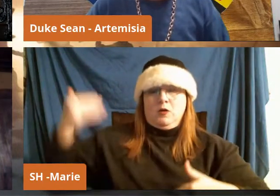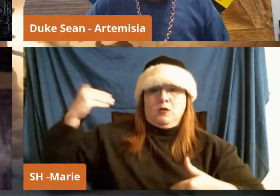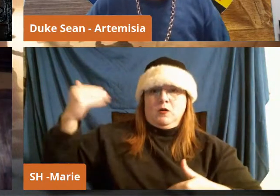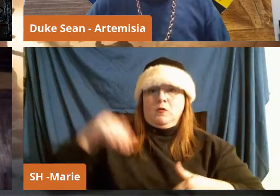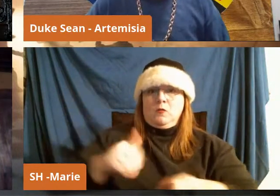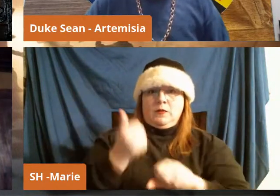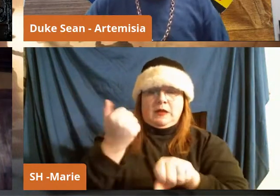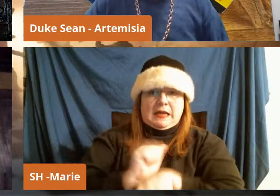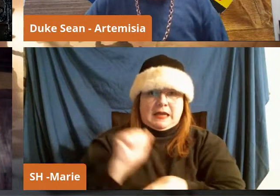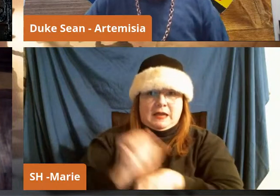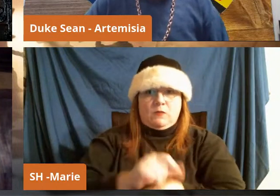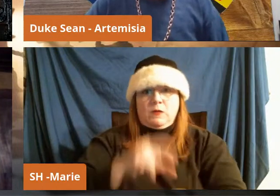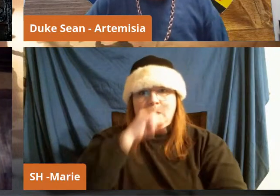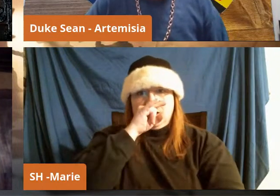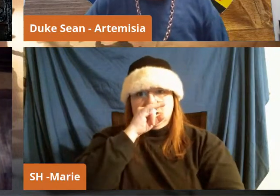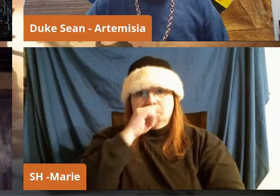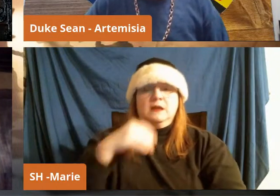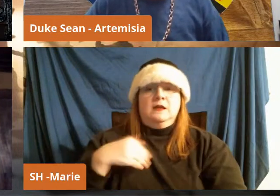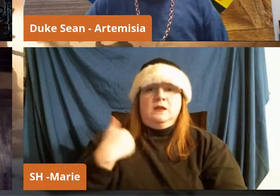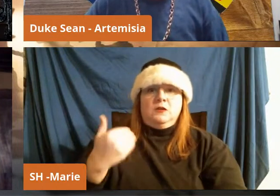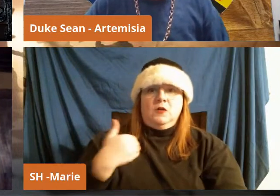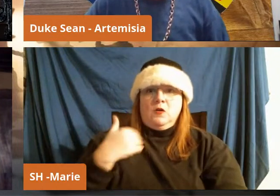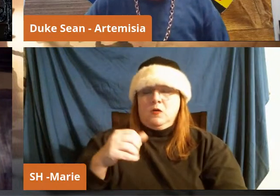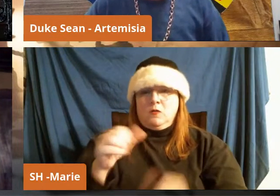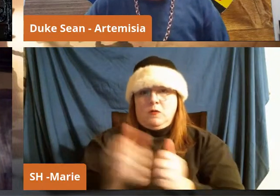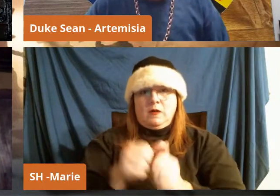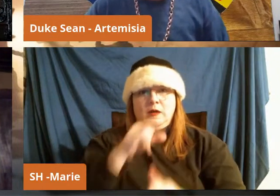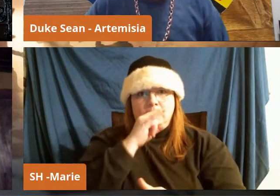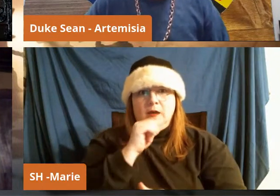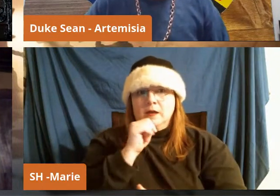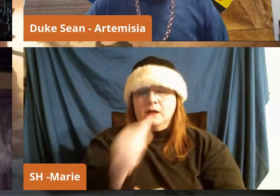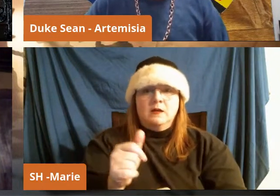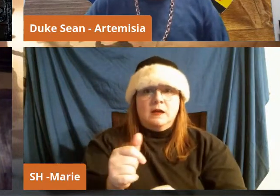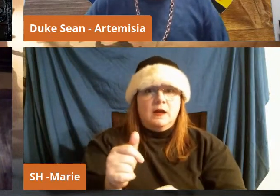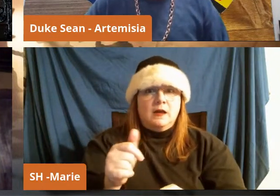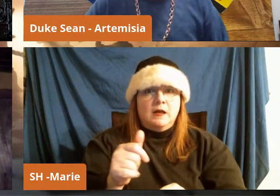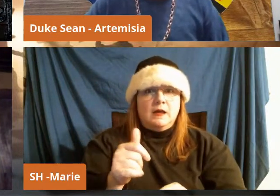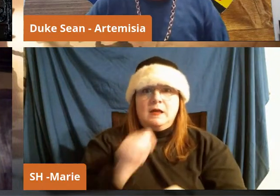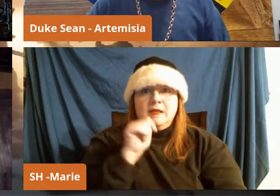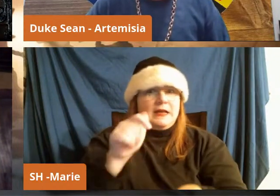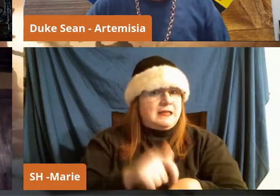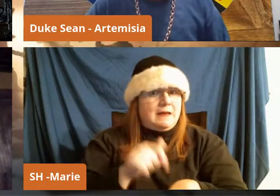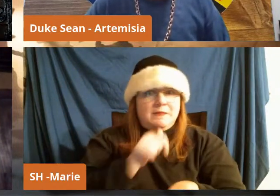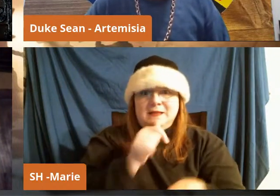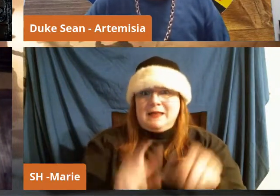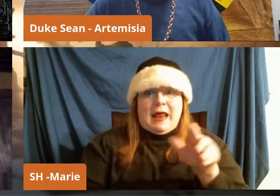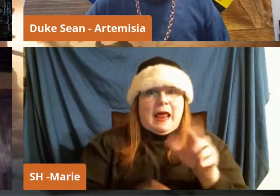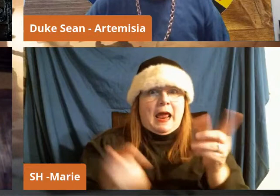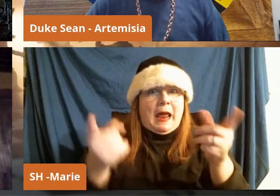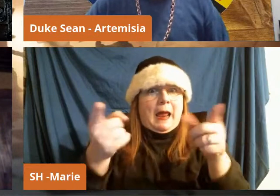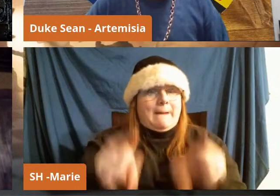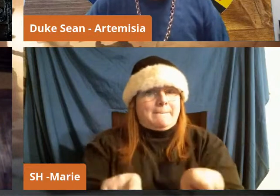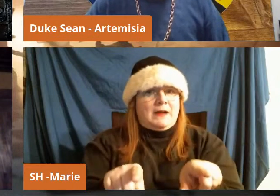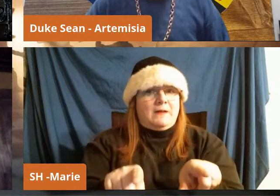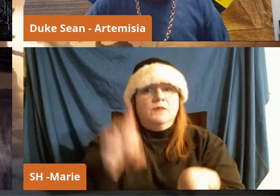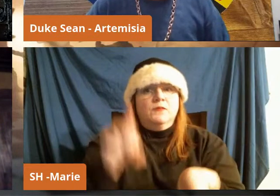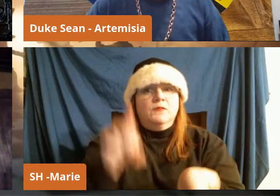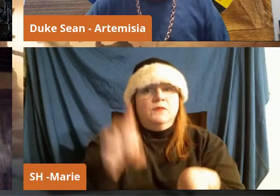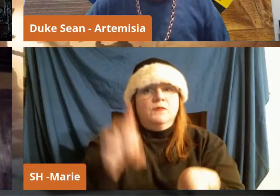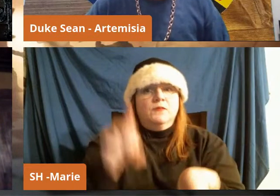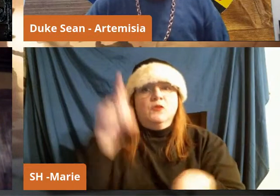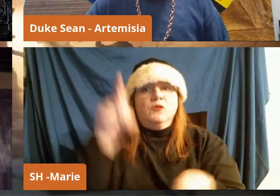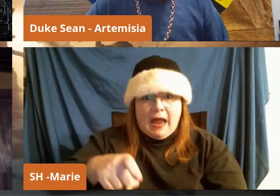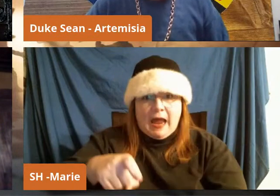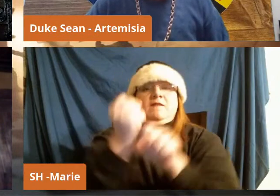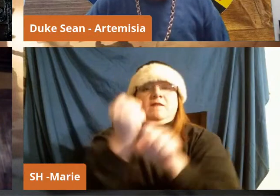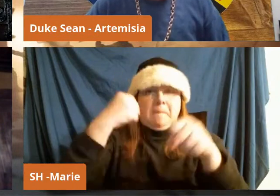and a job, the time you have to be really good at what we do, that time does not exist. Right. You have to